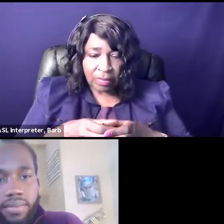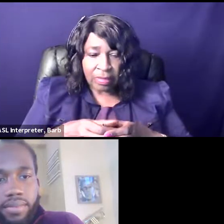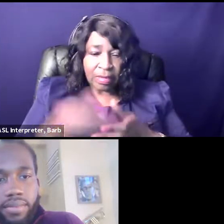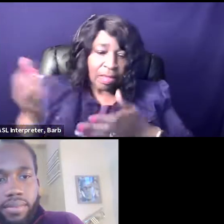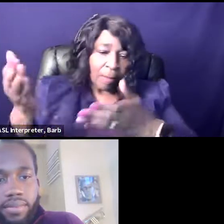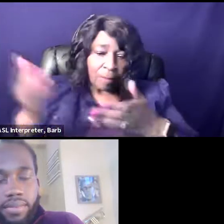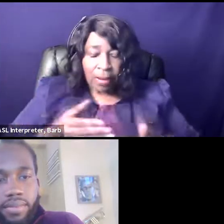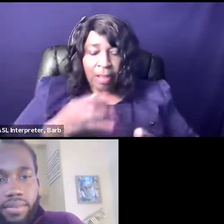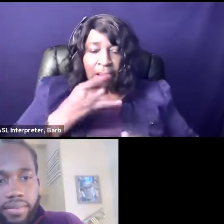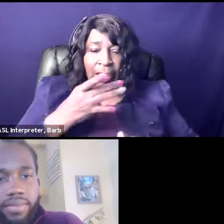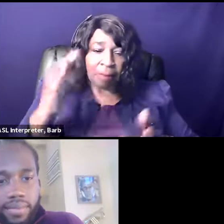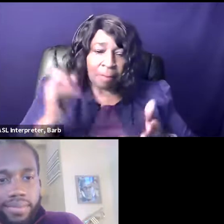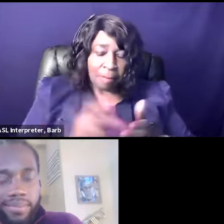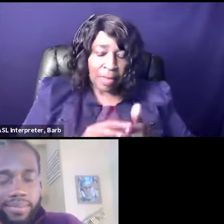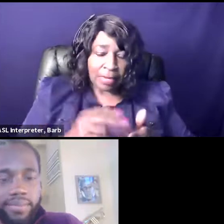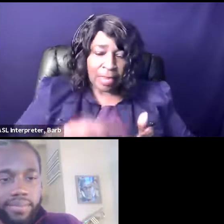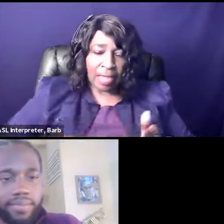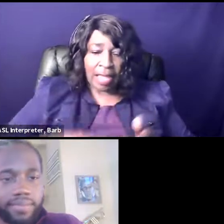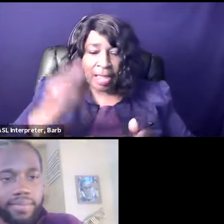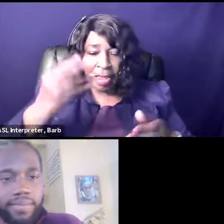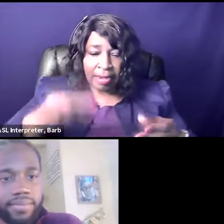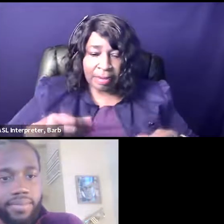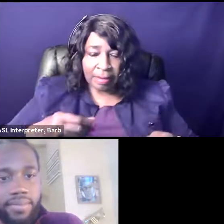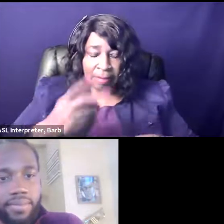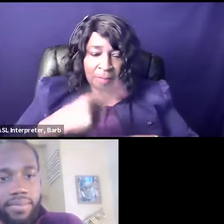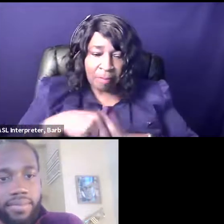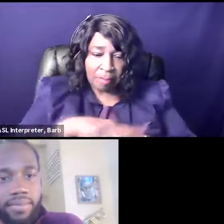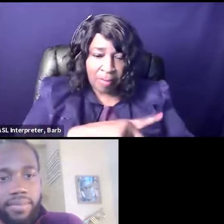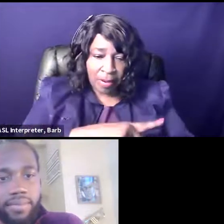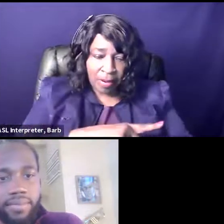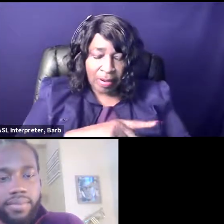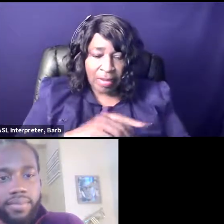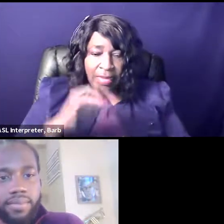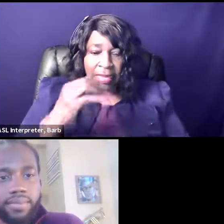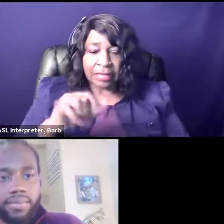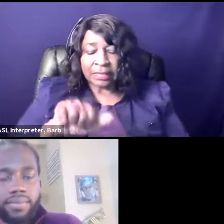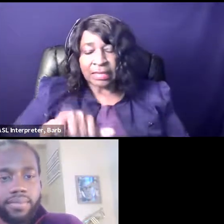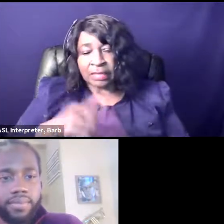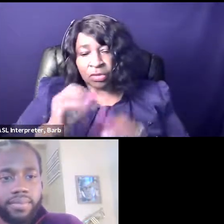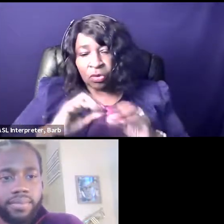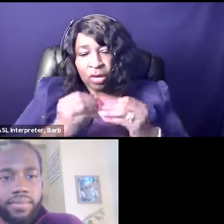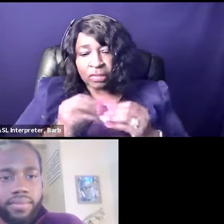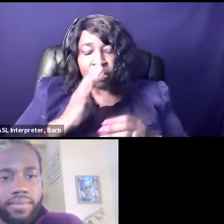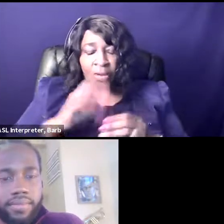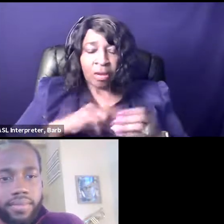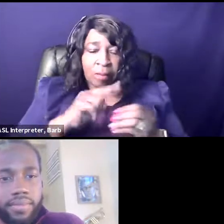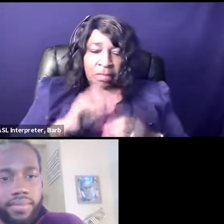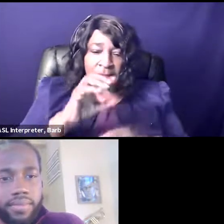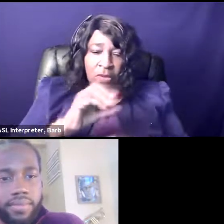lights back to Highland Park. And so now that organization is talking about, co-op and,